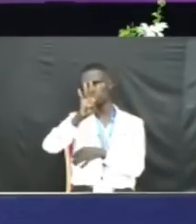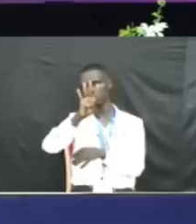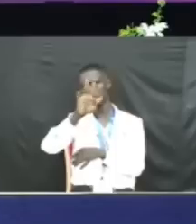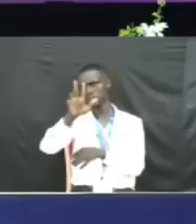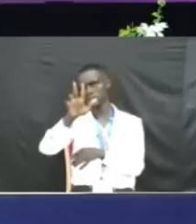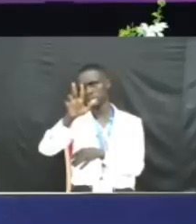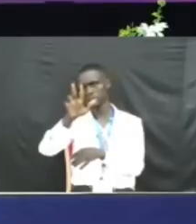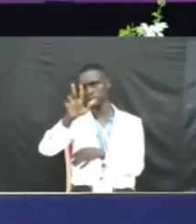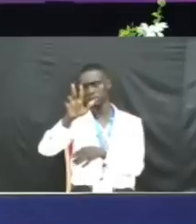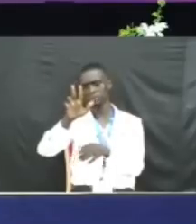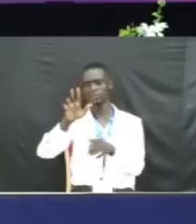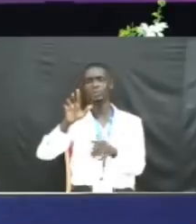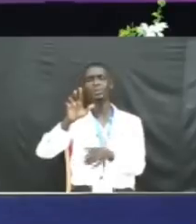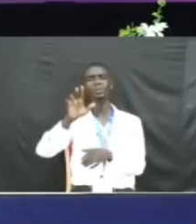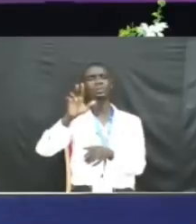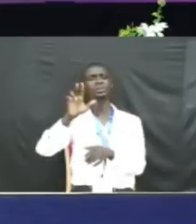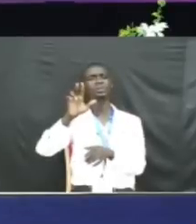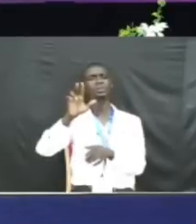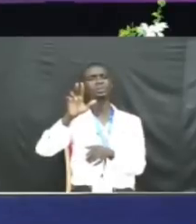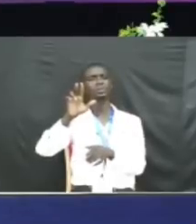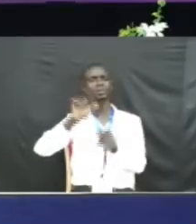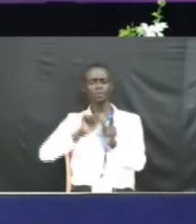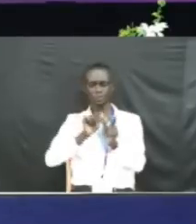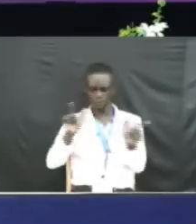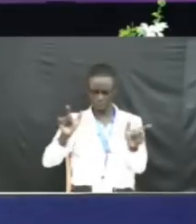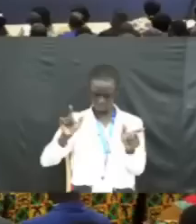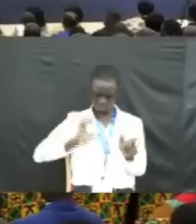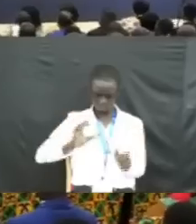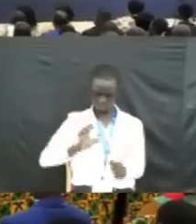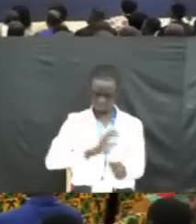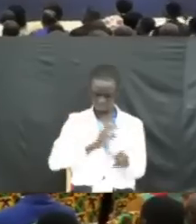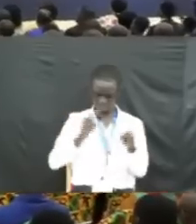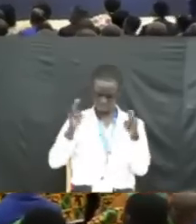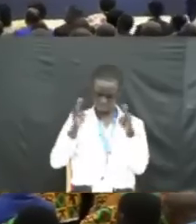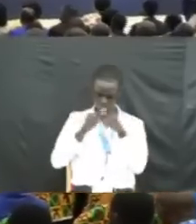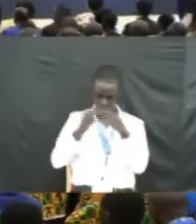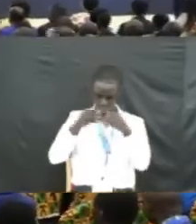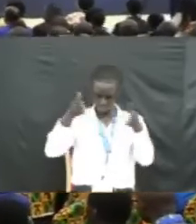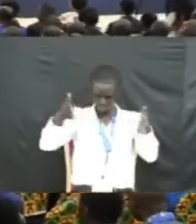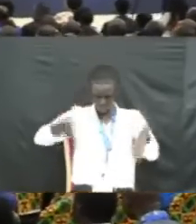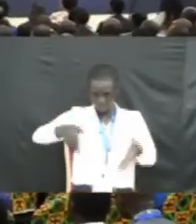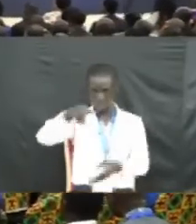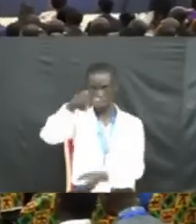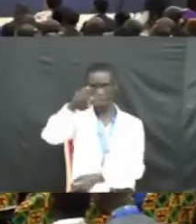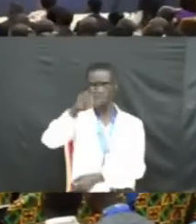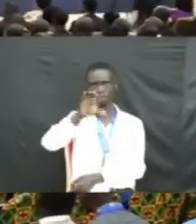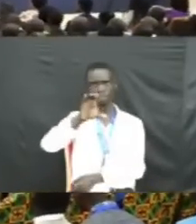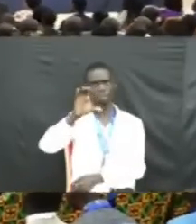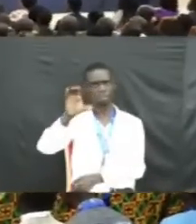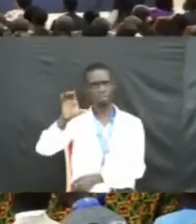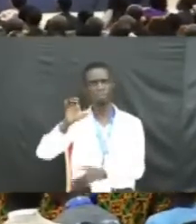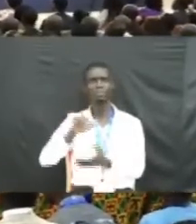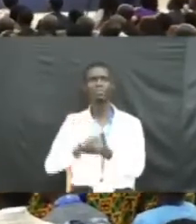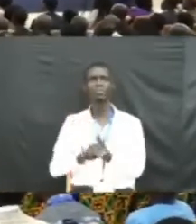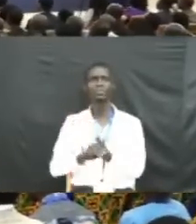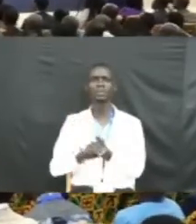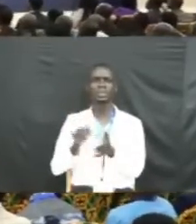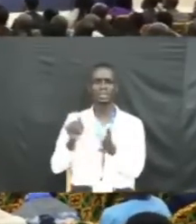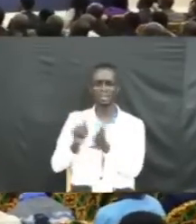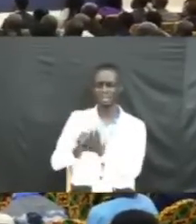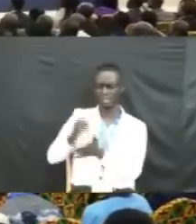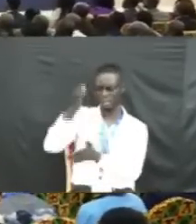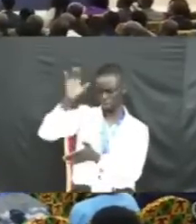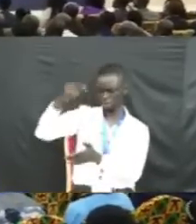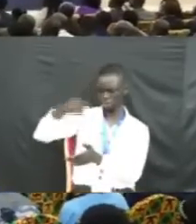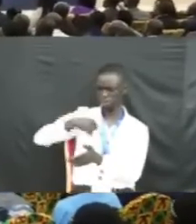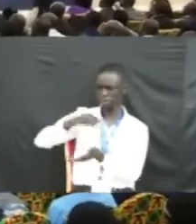general council meetings here at the Pentecost Convention Center. I'm thus humbled that when you were